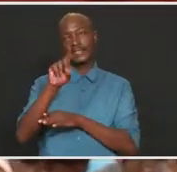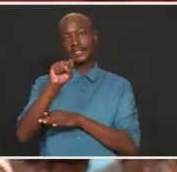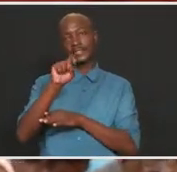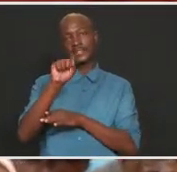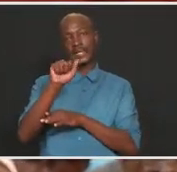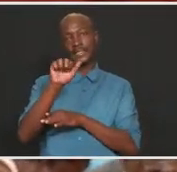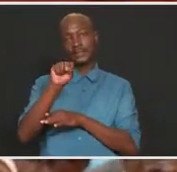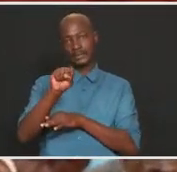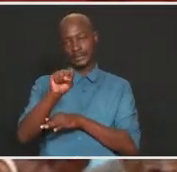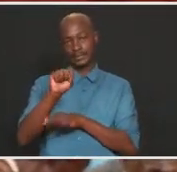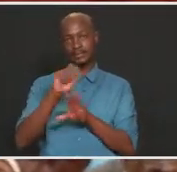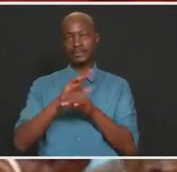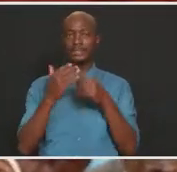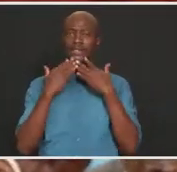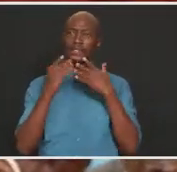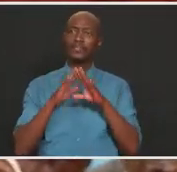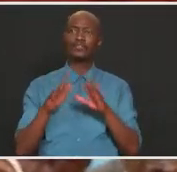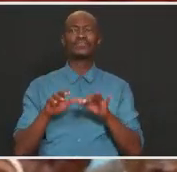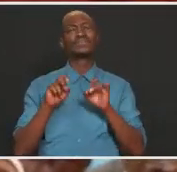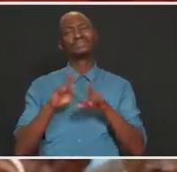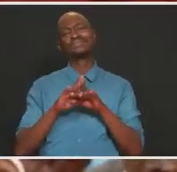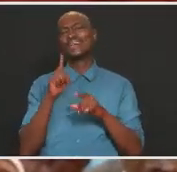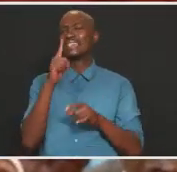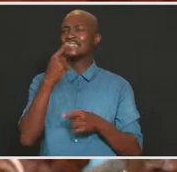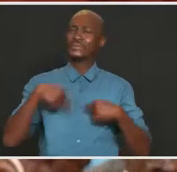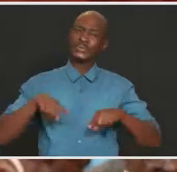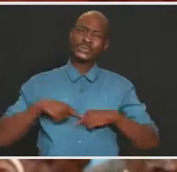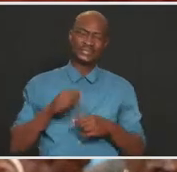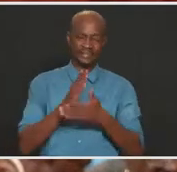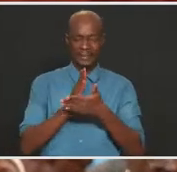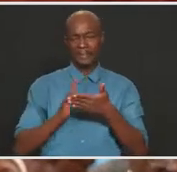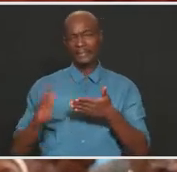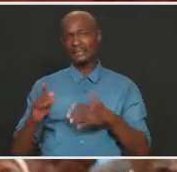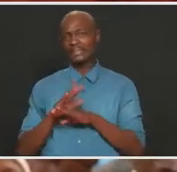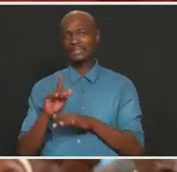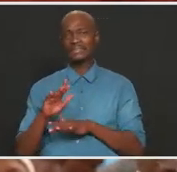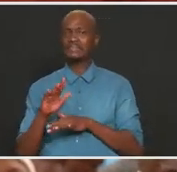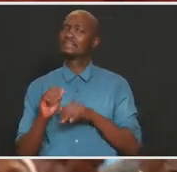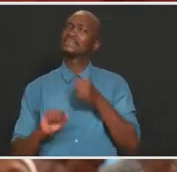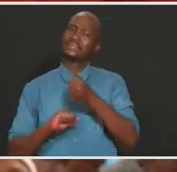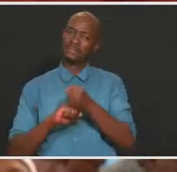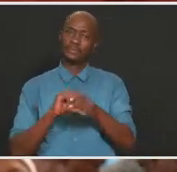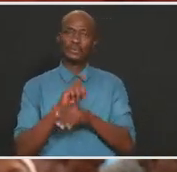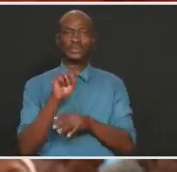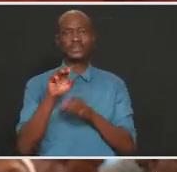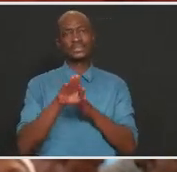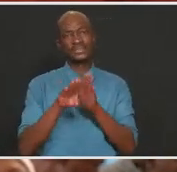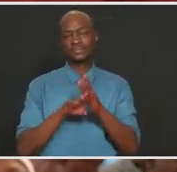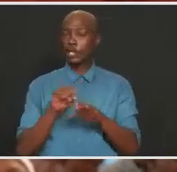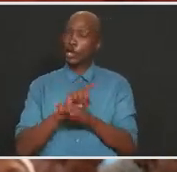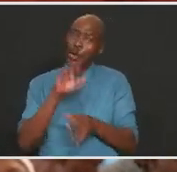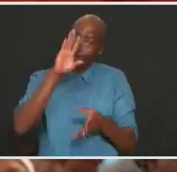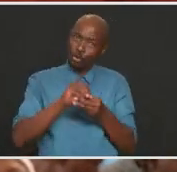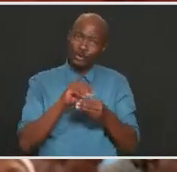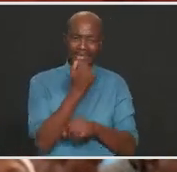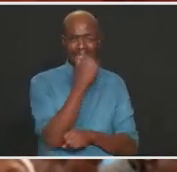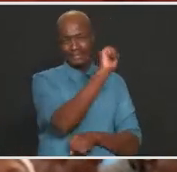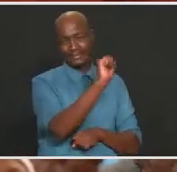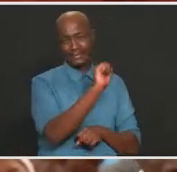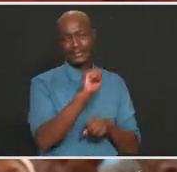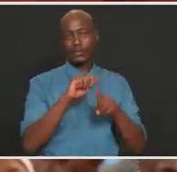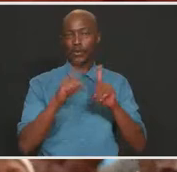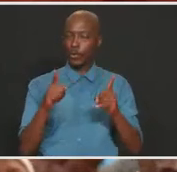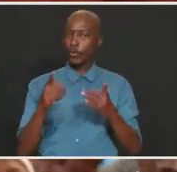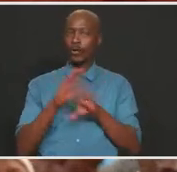the opportunity we partially support the ball we're not totally against it and I will